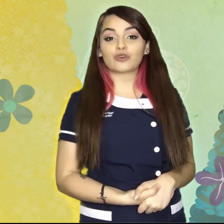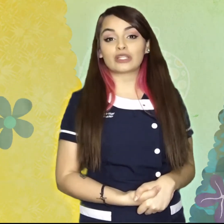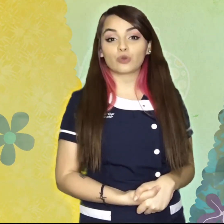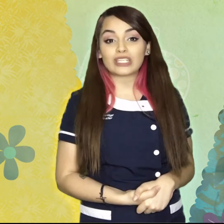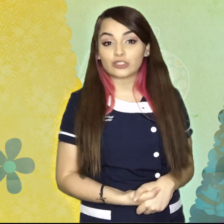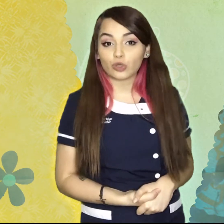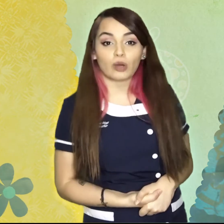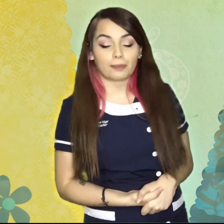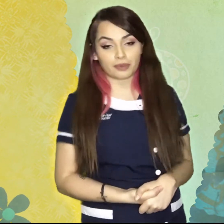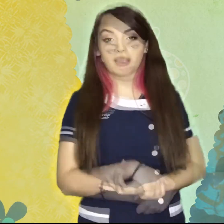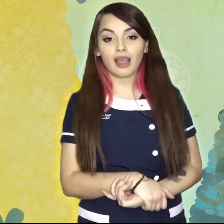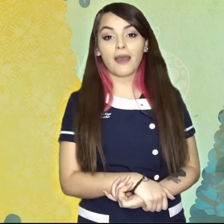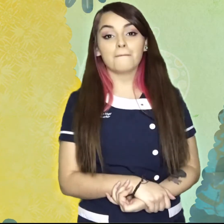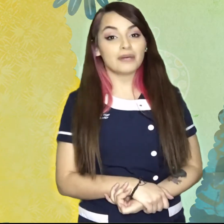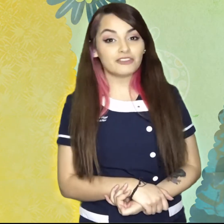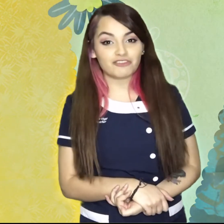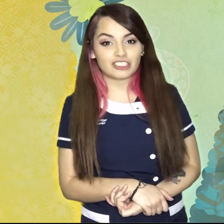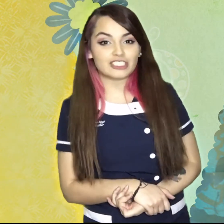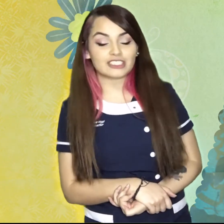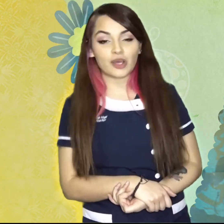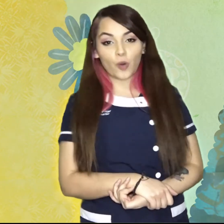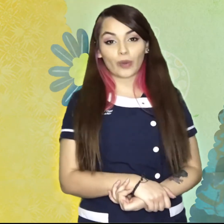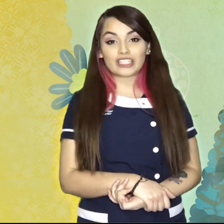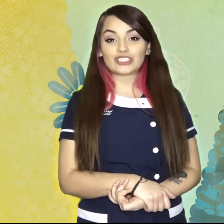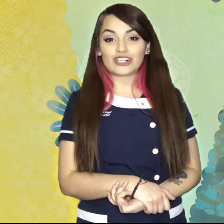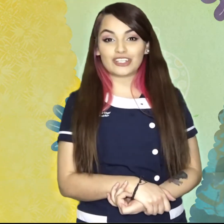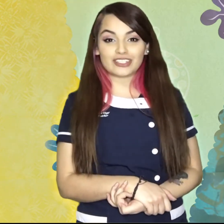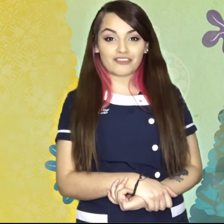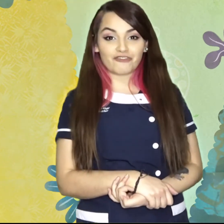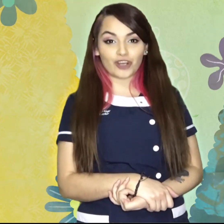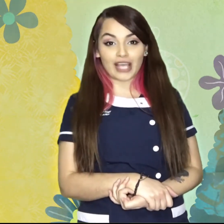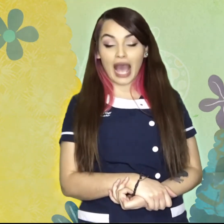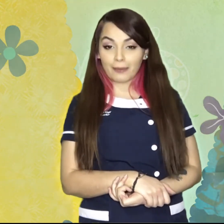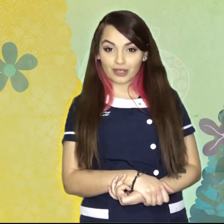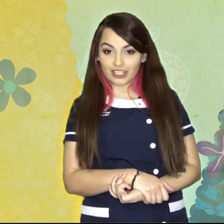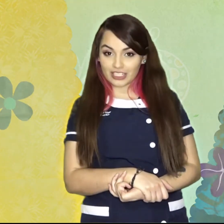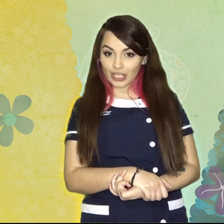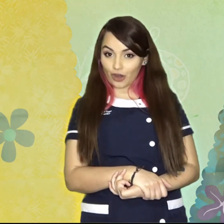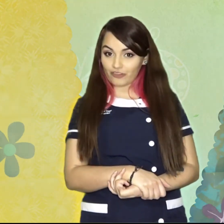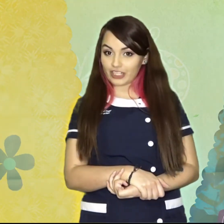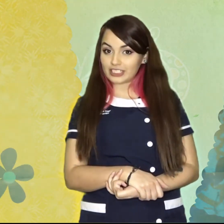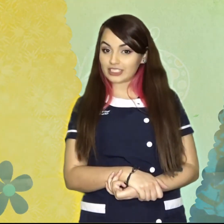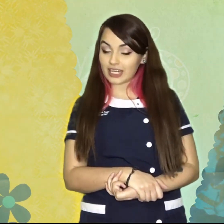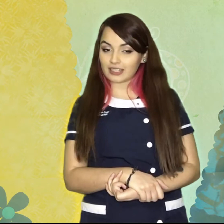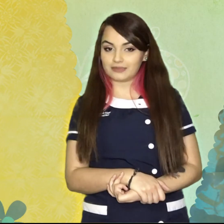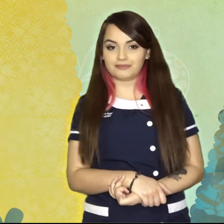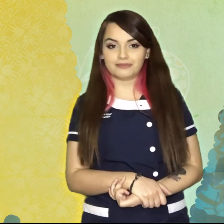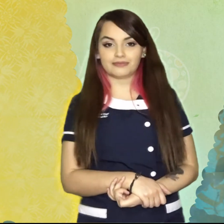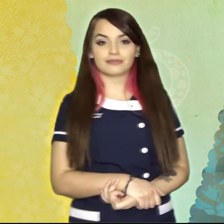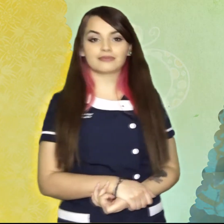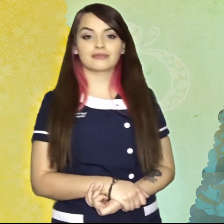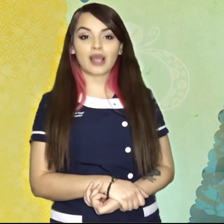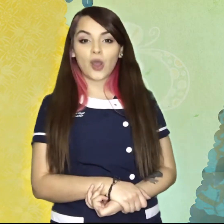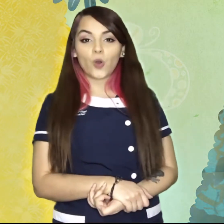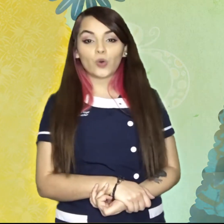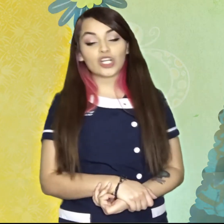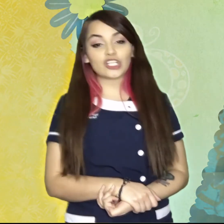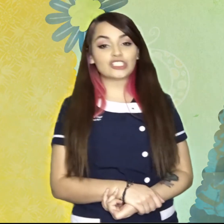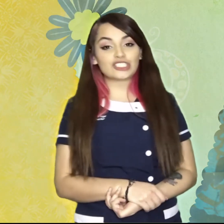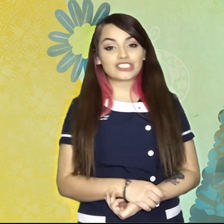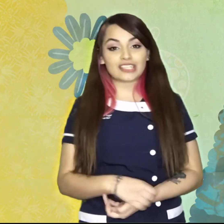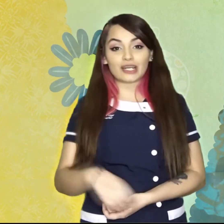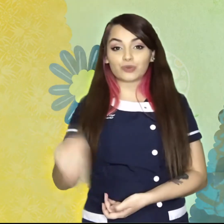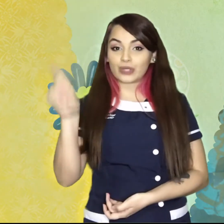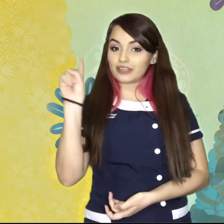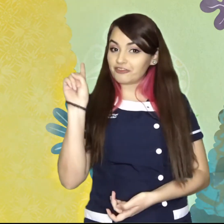canción es sobre nuestro cuerpo. But first, we need to learn the vocabulary of the song. We're